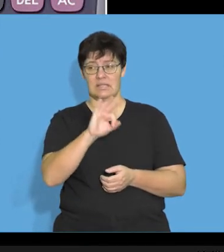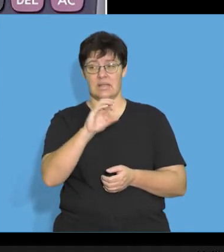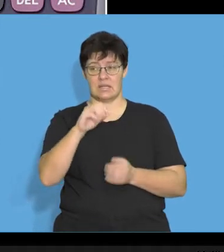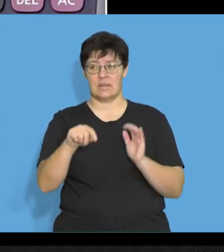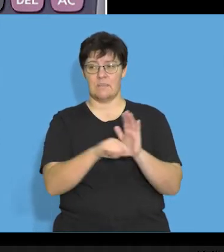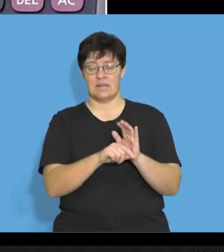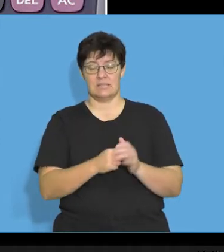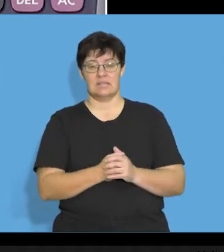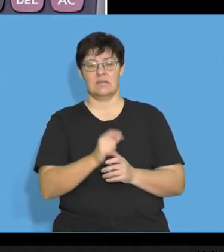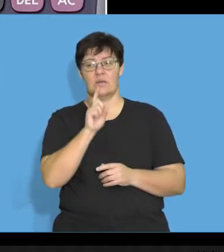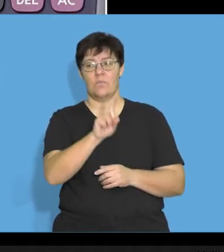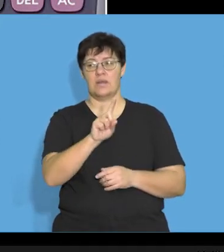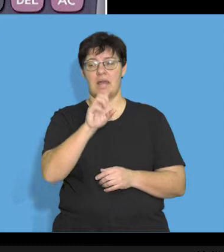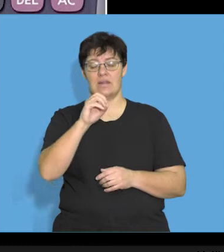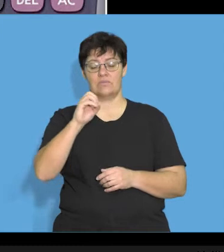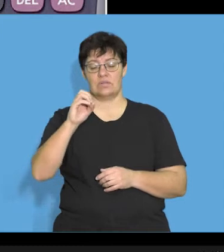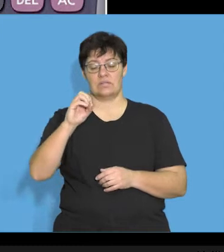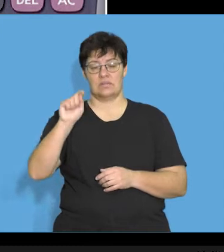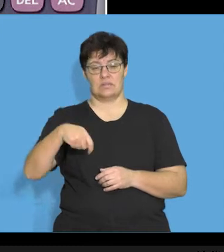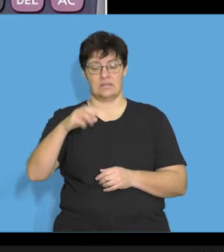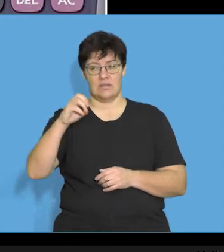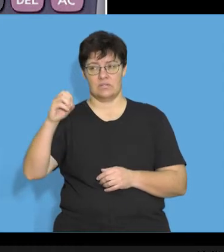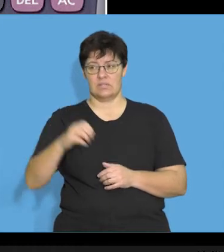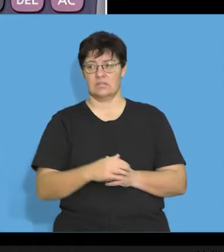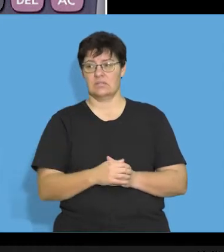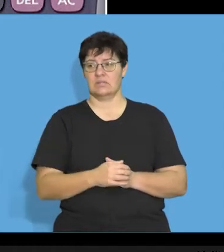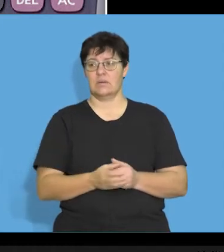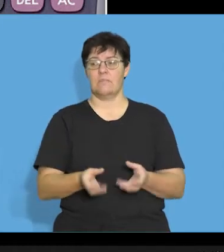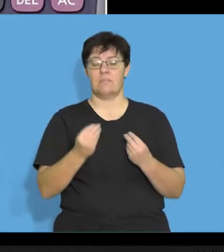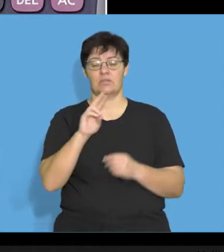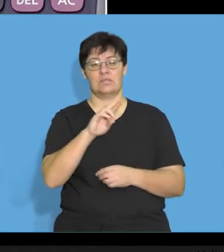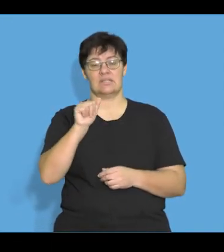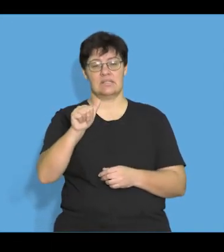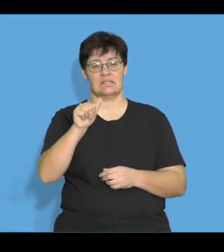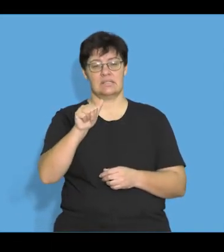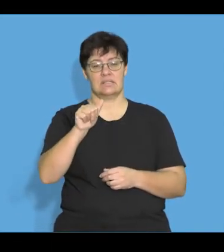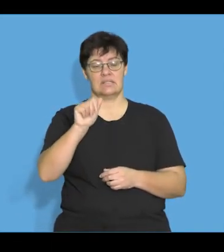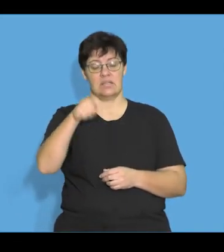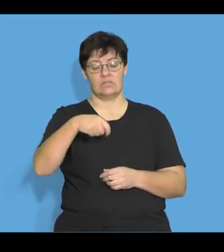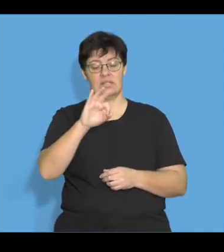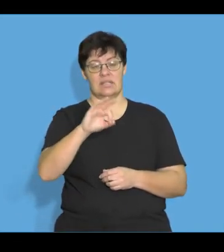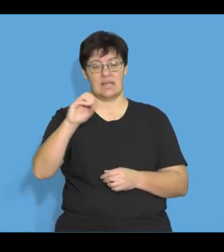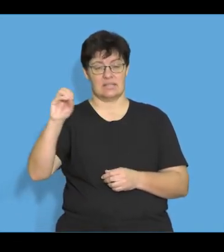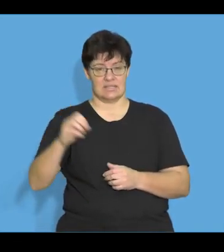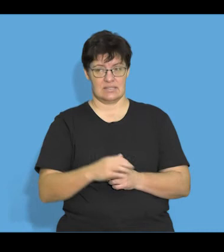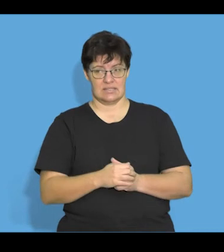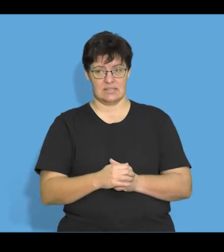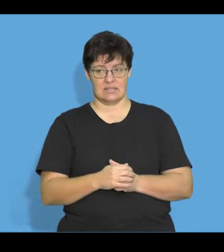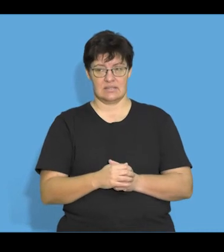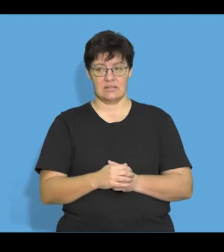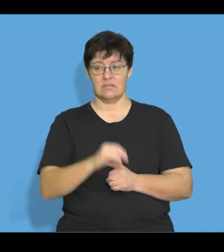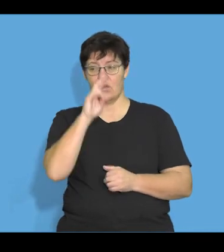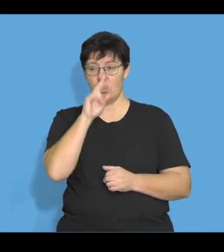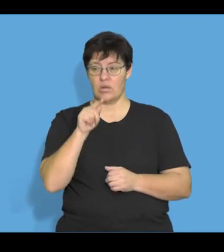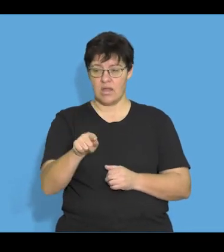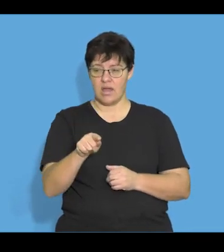minus 100,000, okay, will give you 26,300. So therefore, looking at this here,